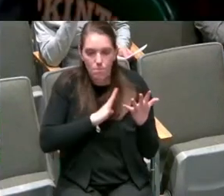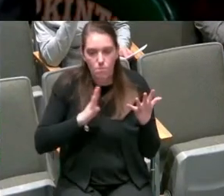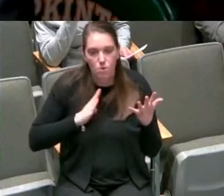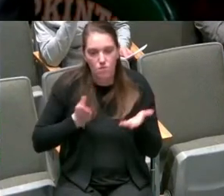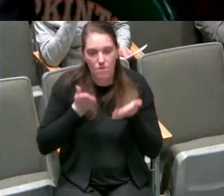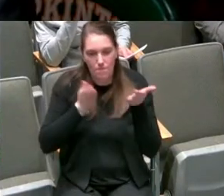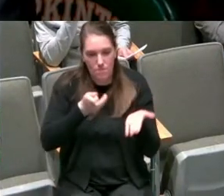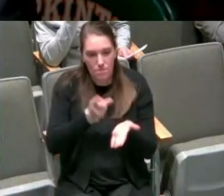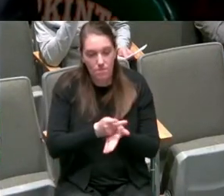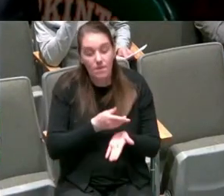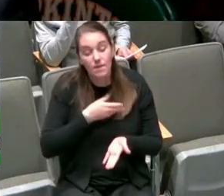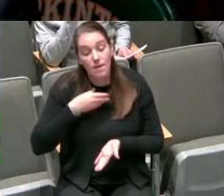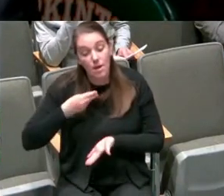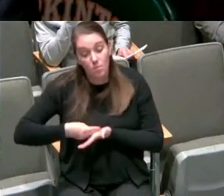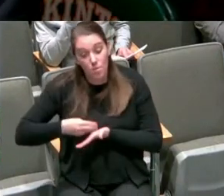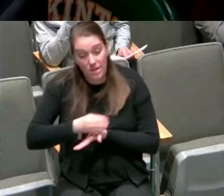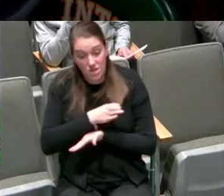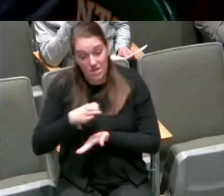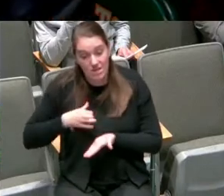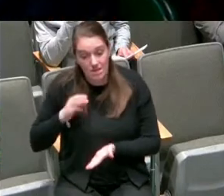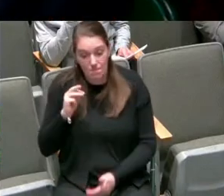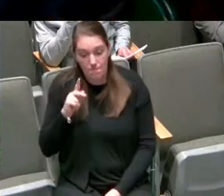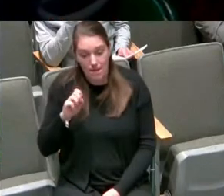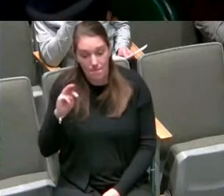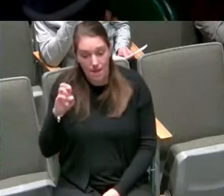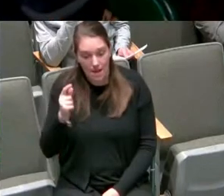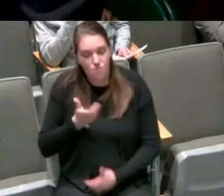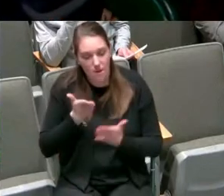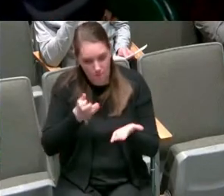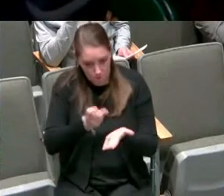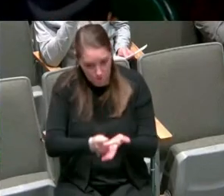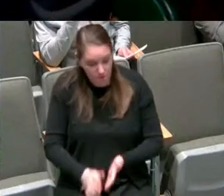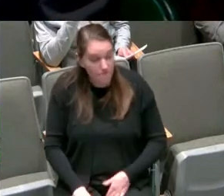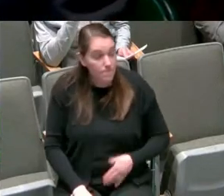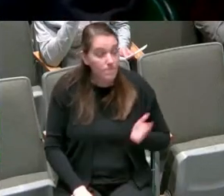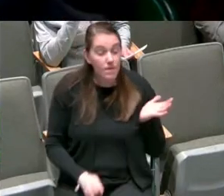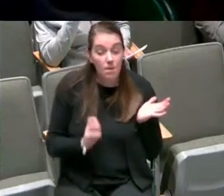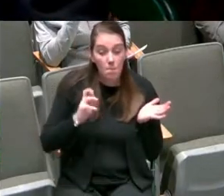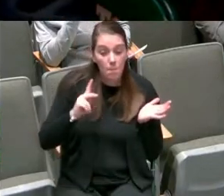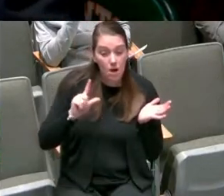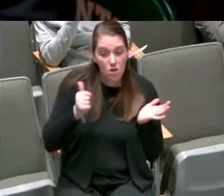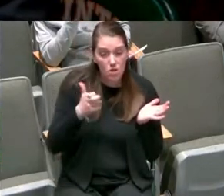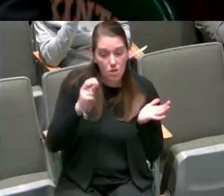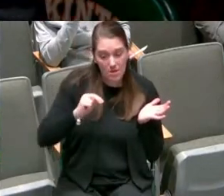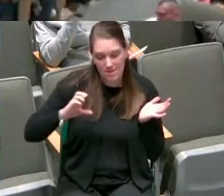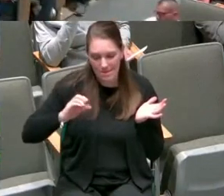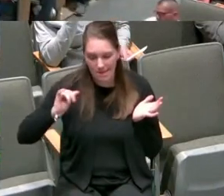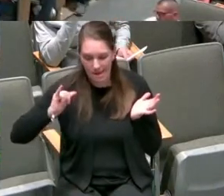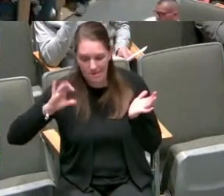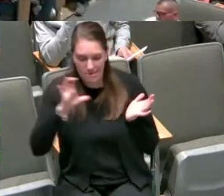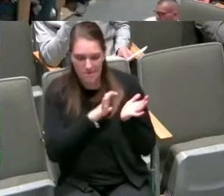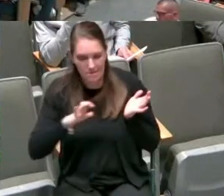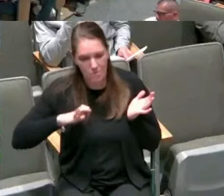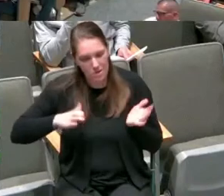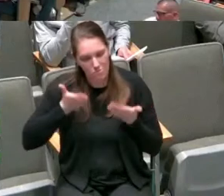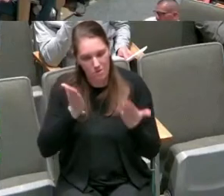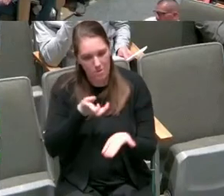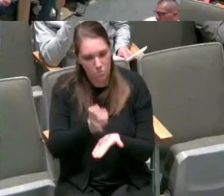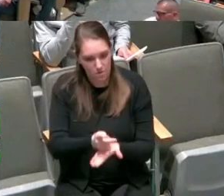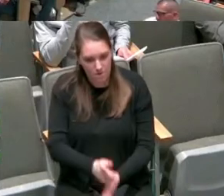Mike Manning appropriation committee recommends approval Mark Logan cic recommends approval